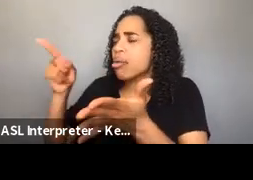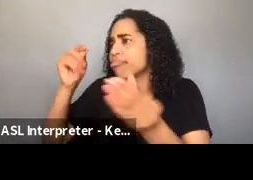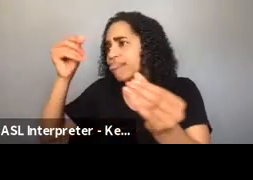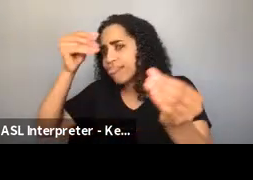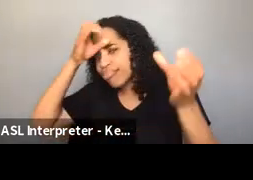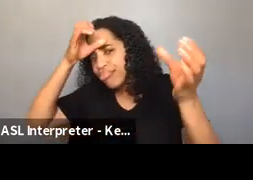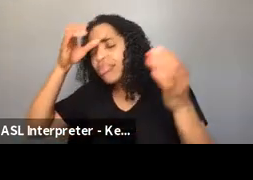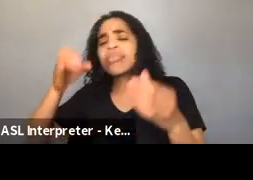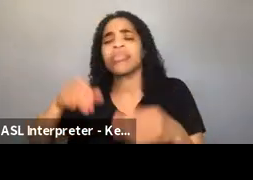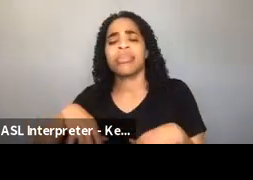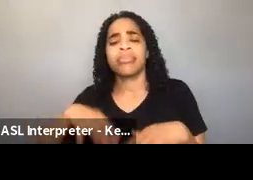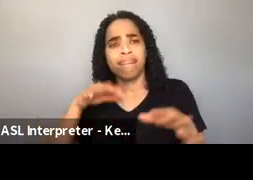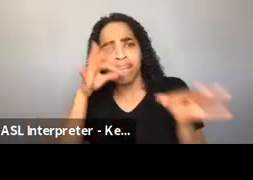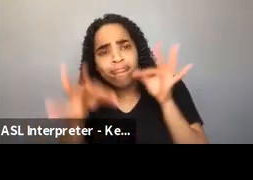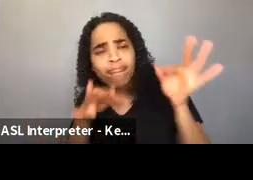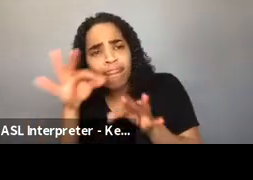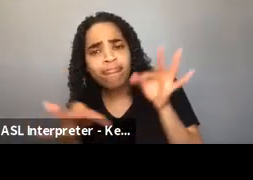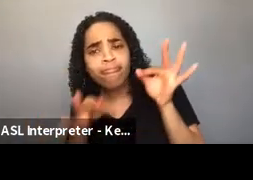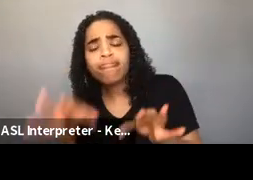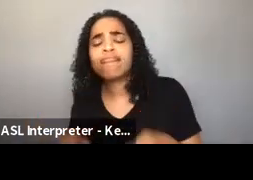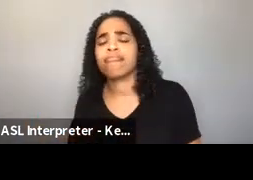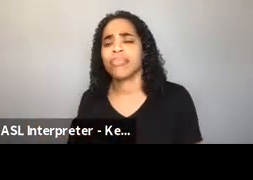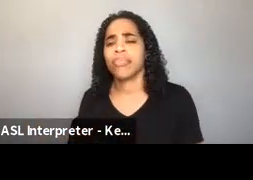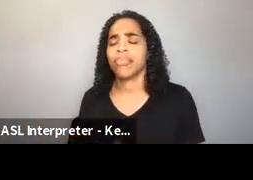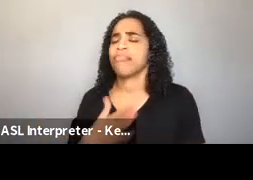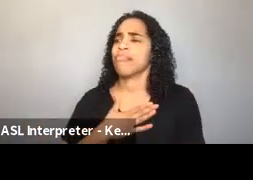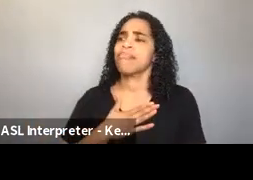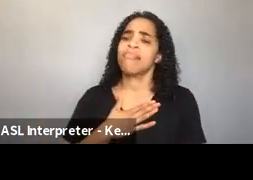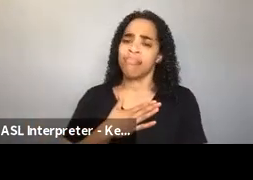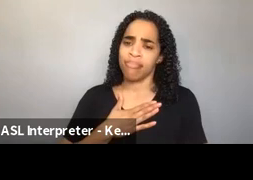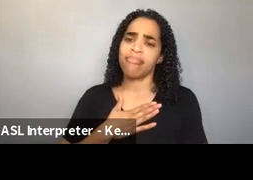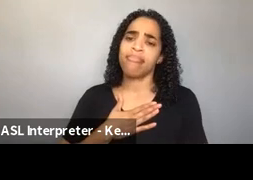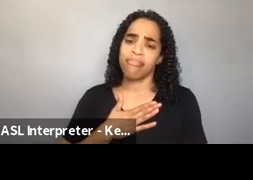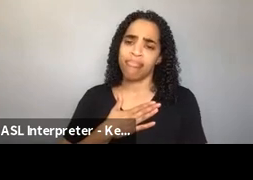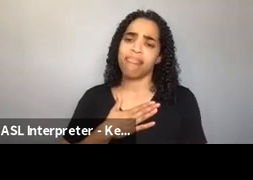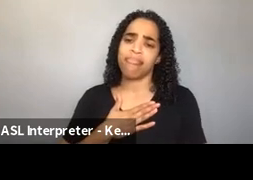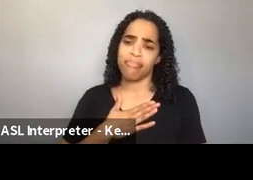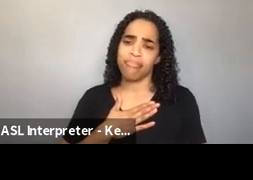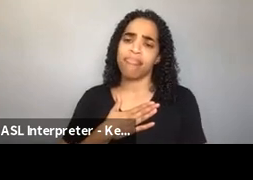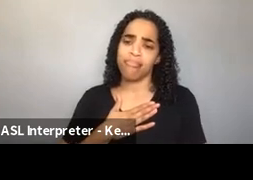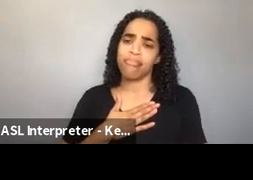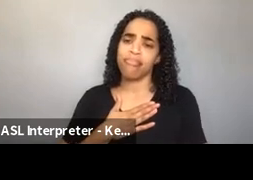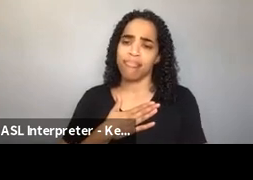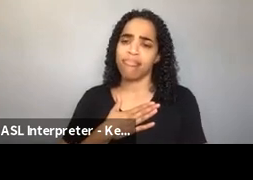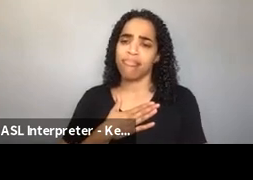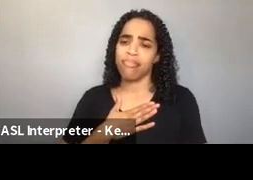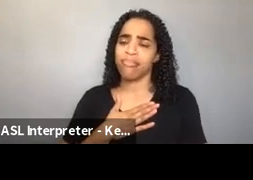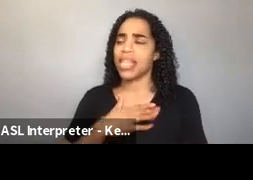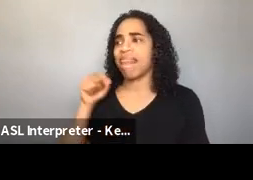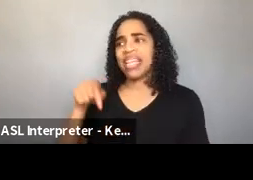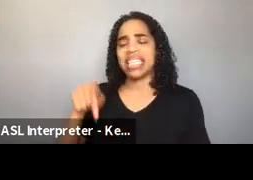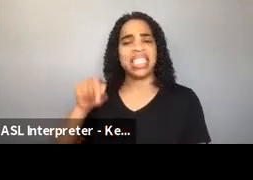the knowledgeable way it was presented. Overall, I would rate my phone experience A+.